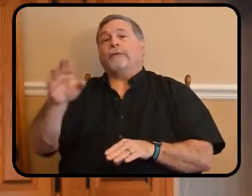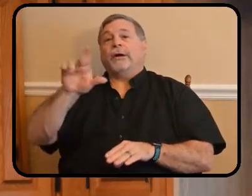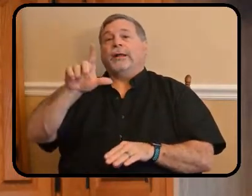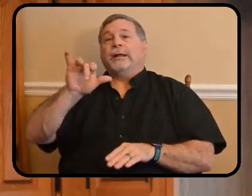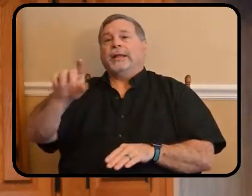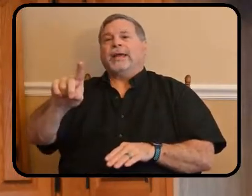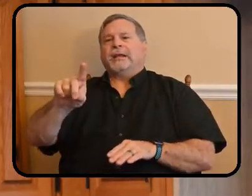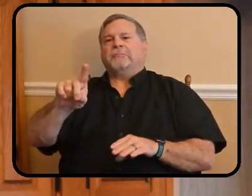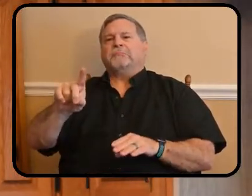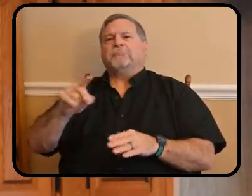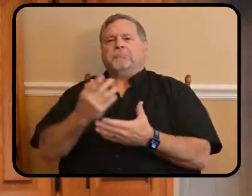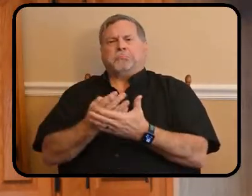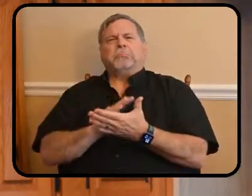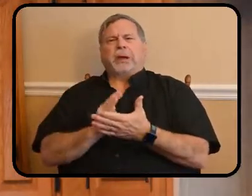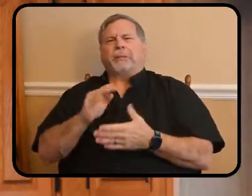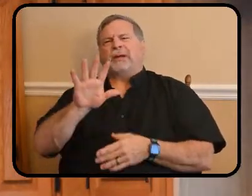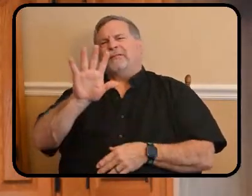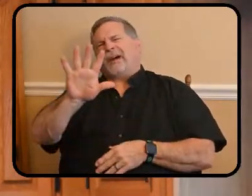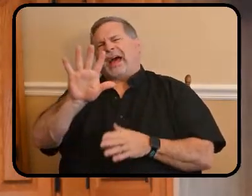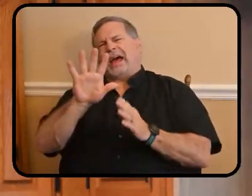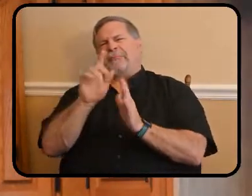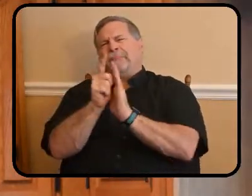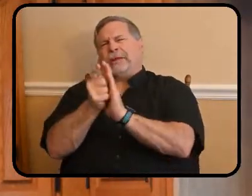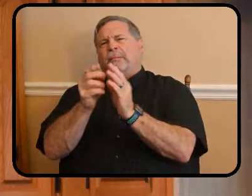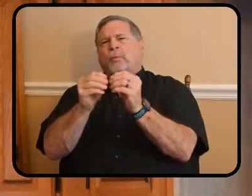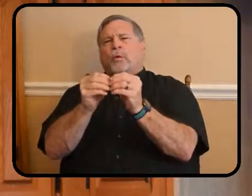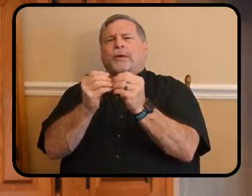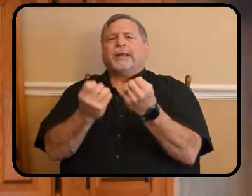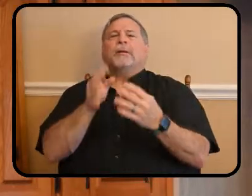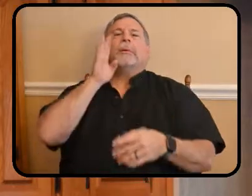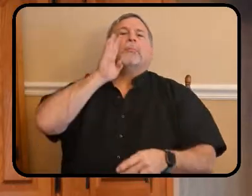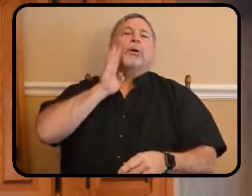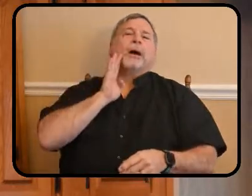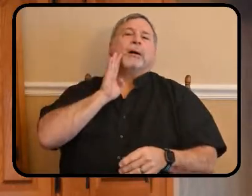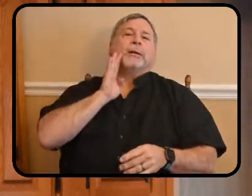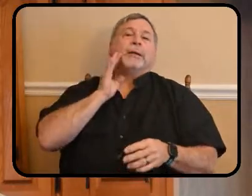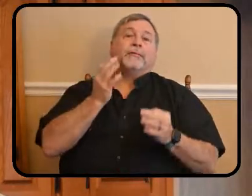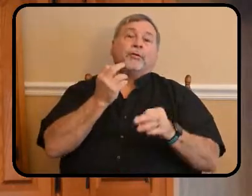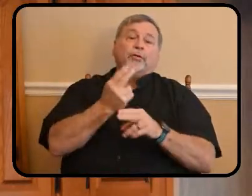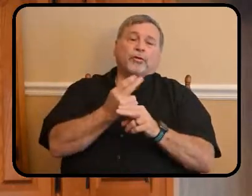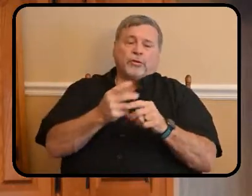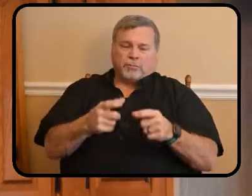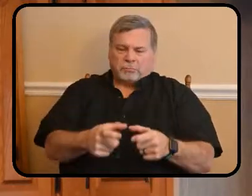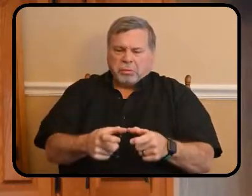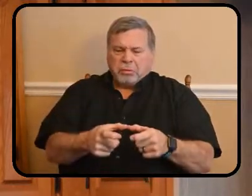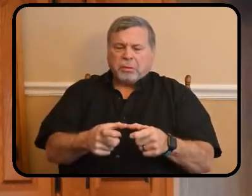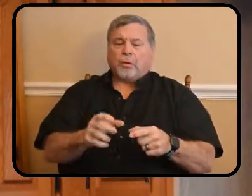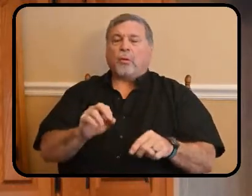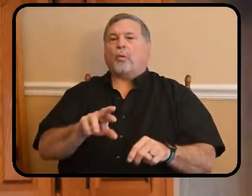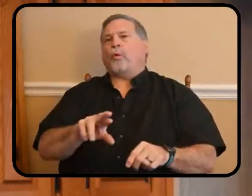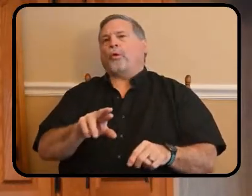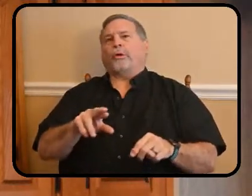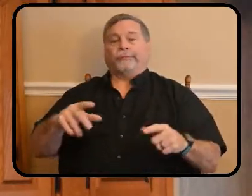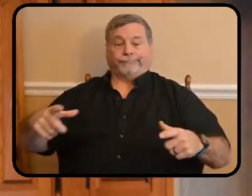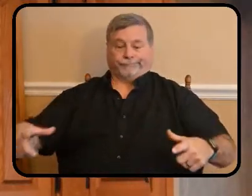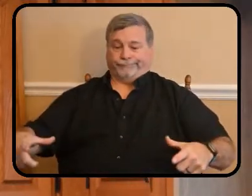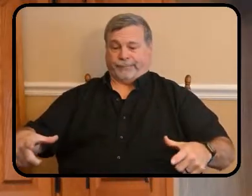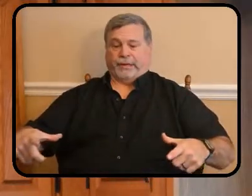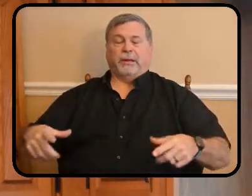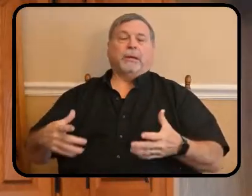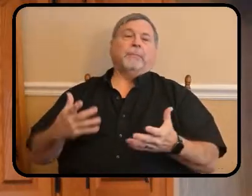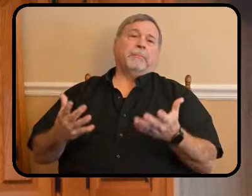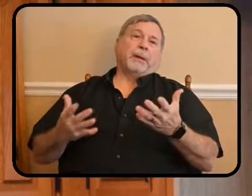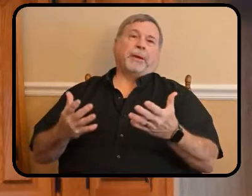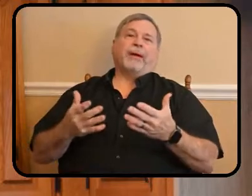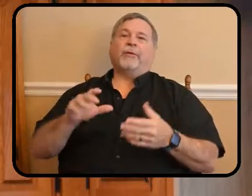another 5 minutes or so to get a little browning on the top. Now, if you're using a ramekin or if you're using some type of dish, you may want